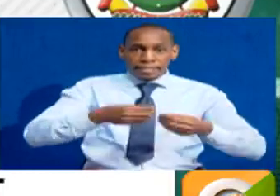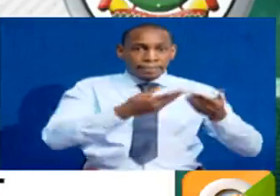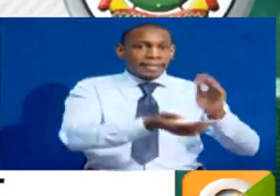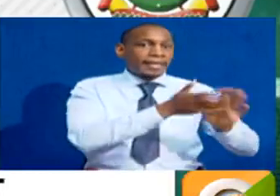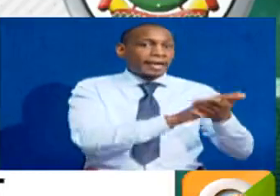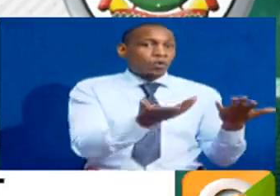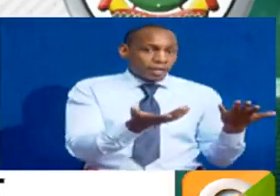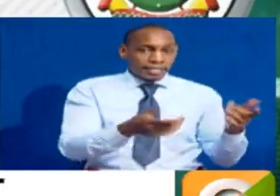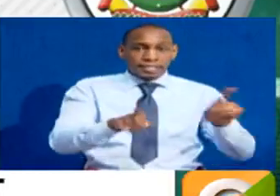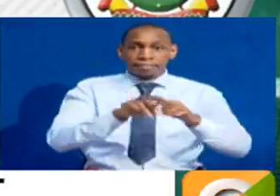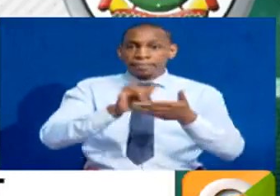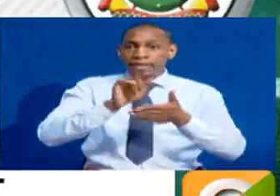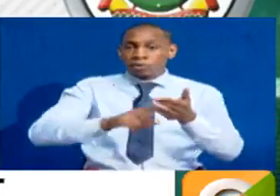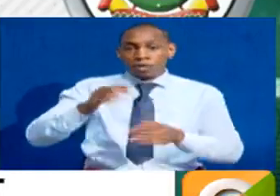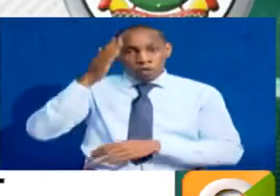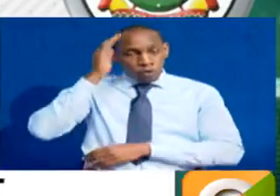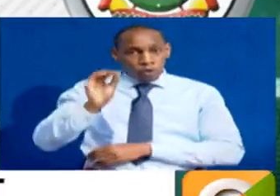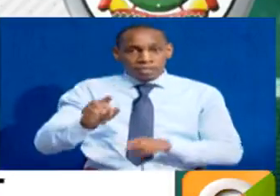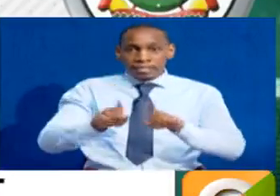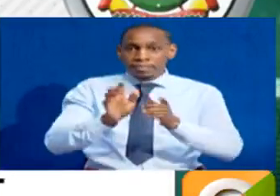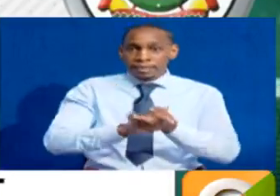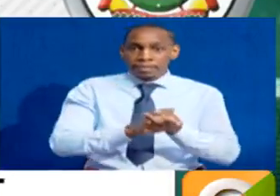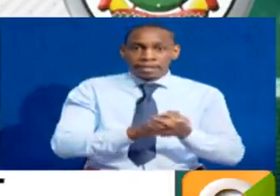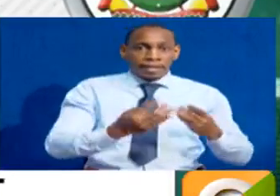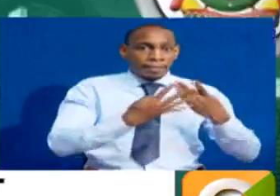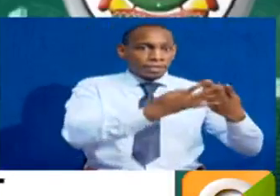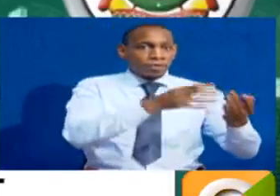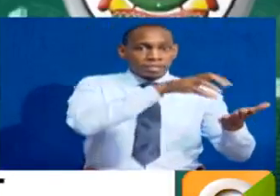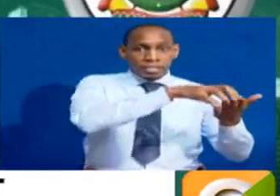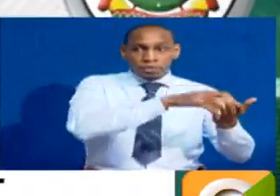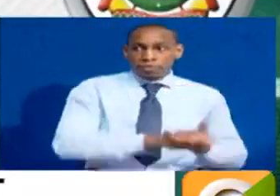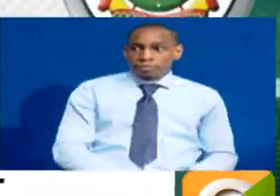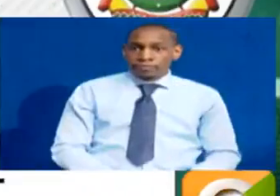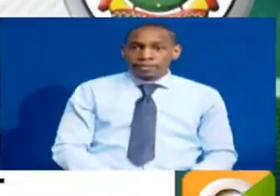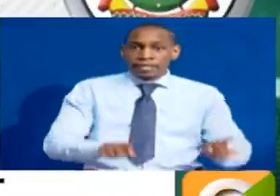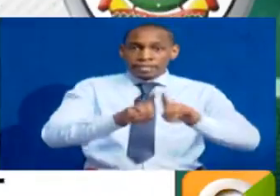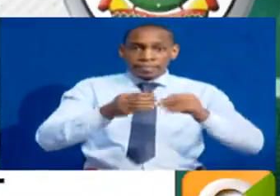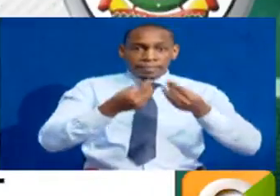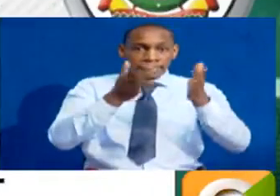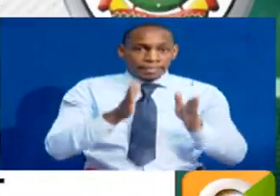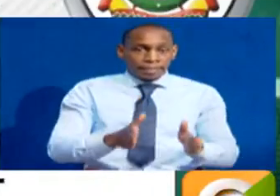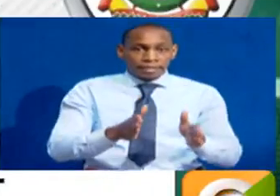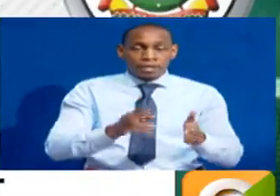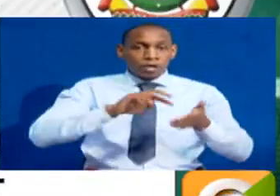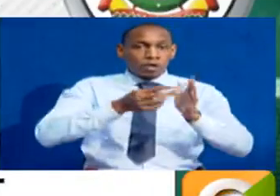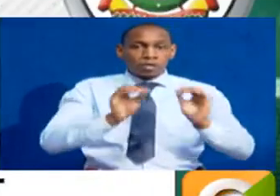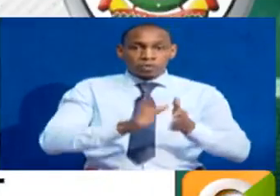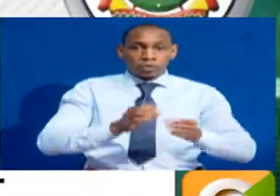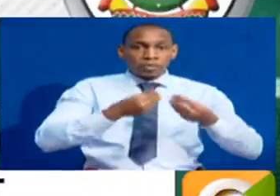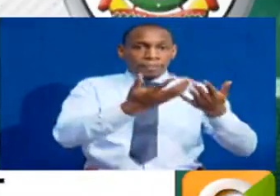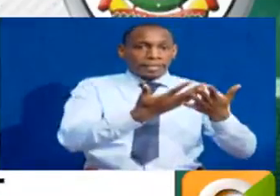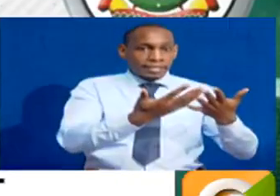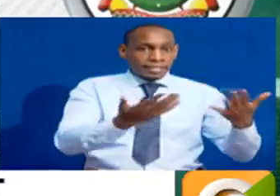supplied nothing and that they were unknown at the claimed user prison stations. The said suppliers had no contracts to supply